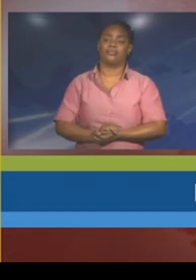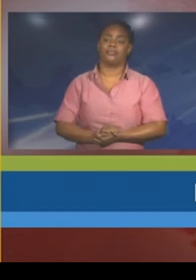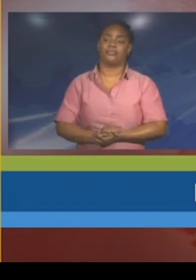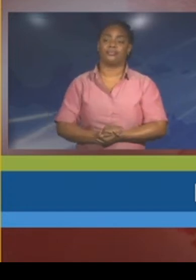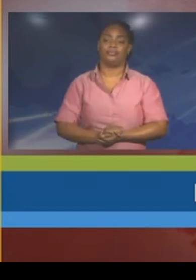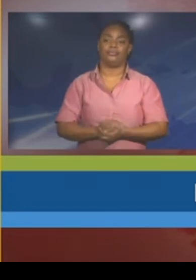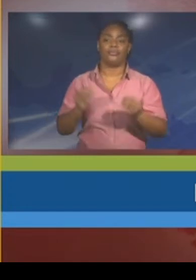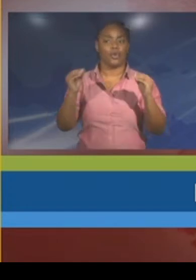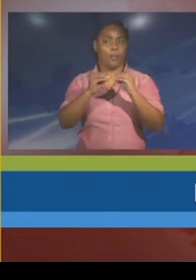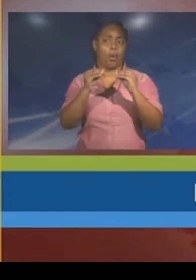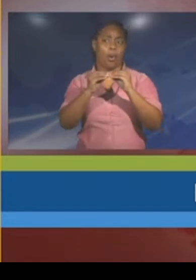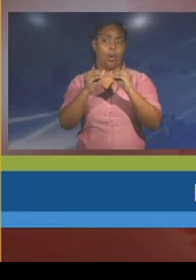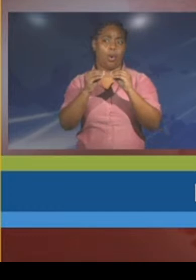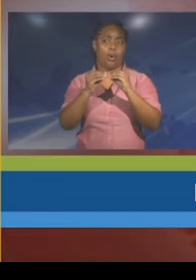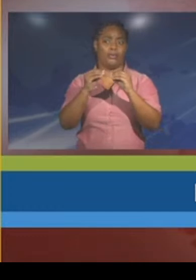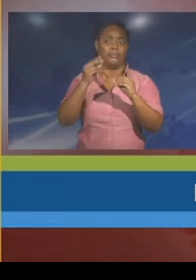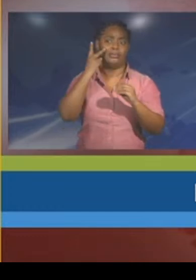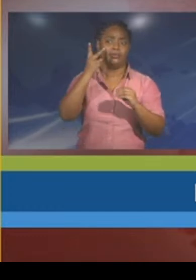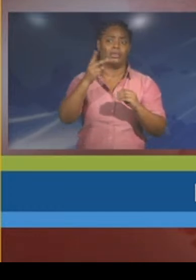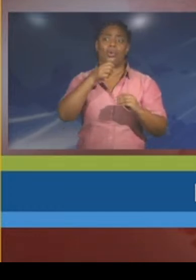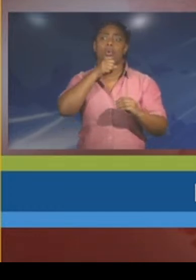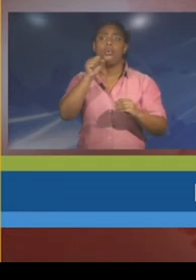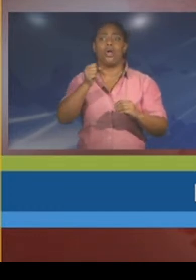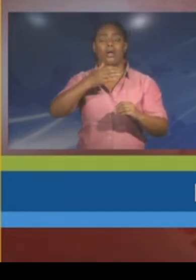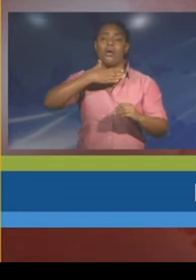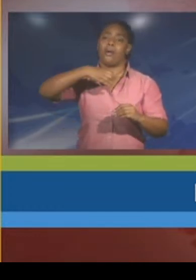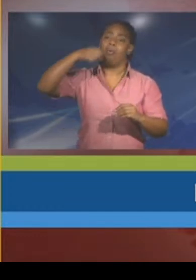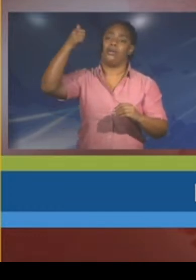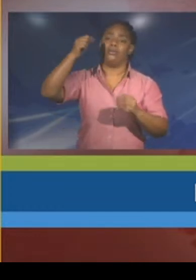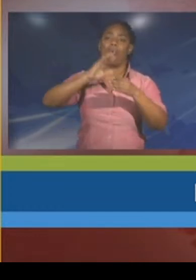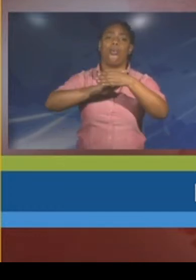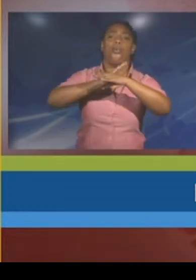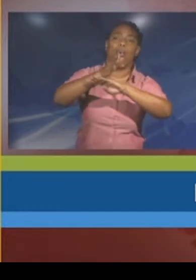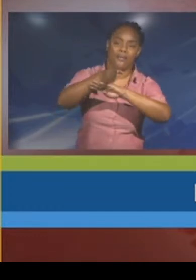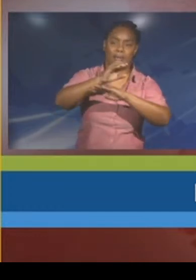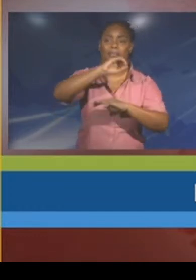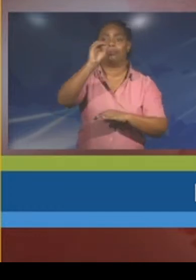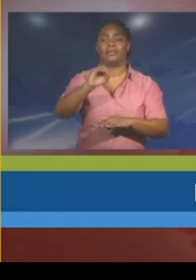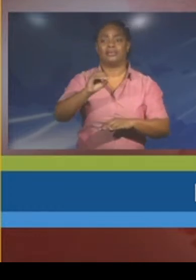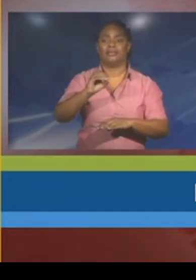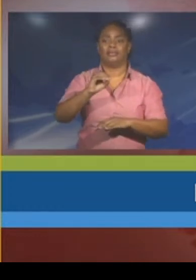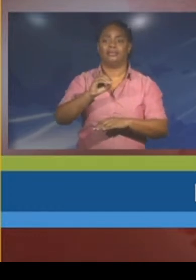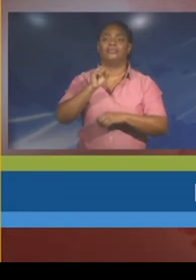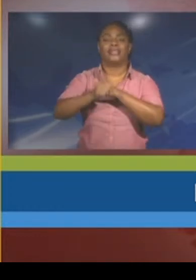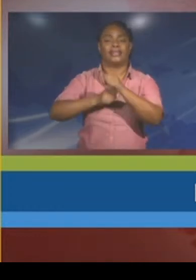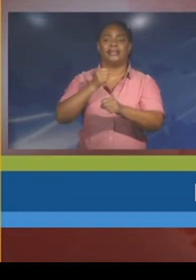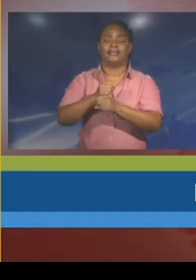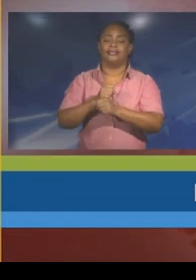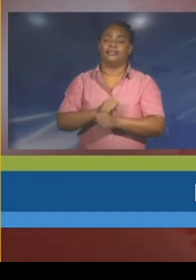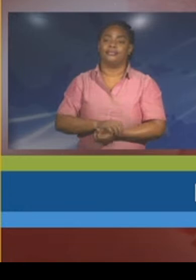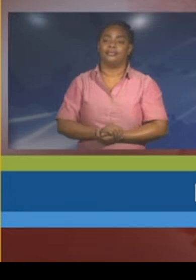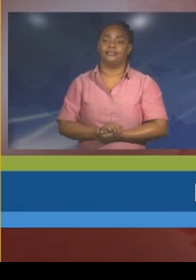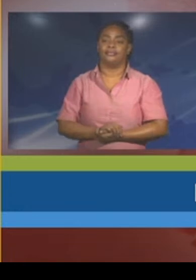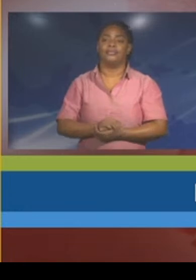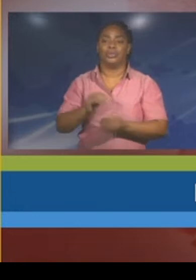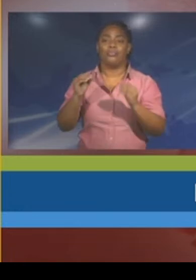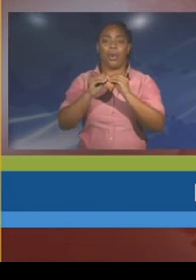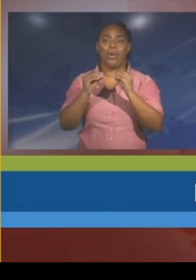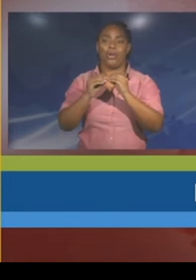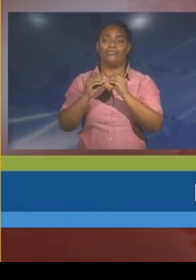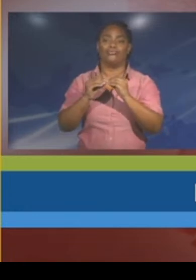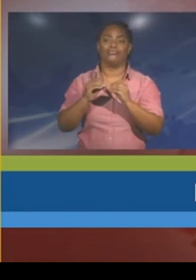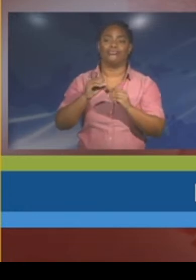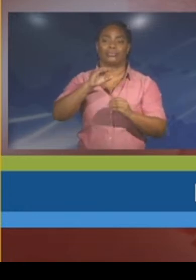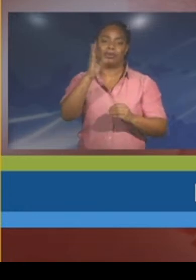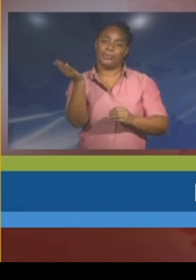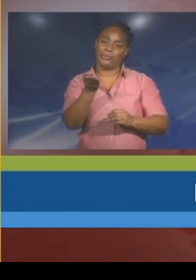among the older age groups, those over 60 accounting for 2/3, just about, of the total deaths. If we can show the